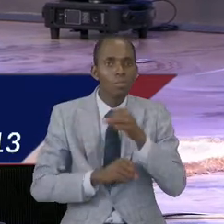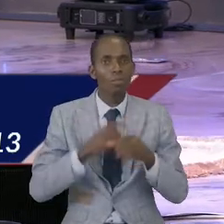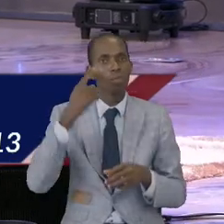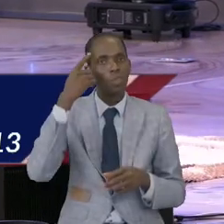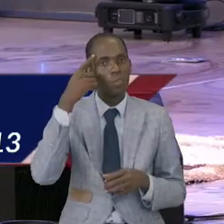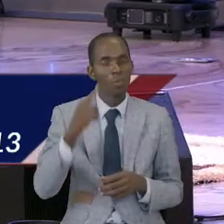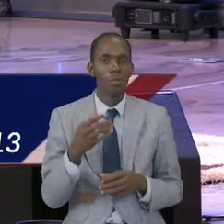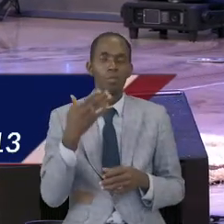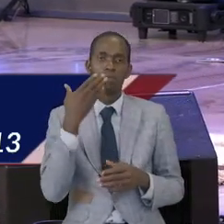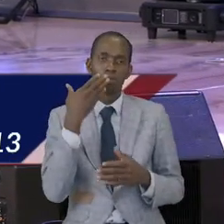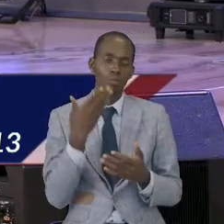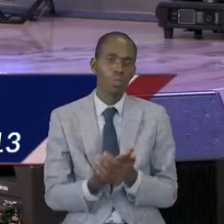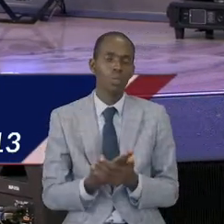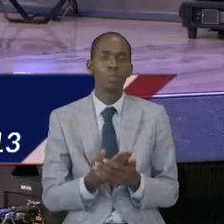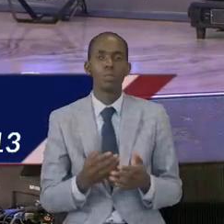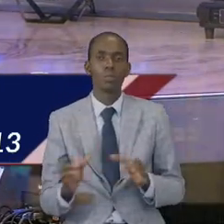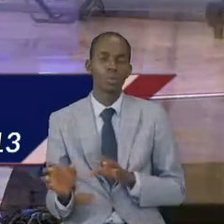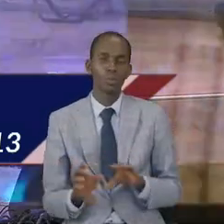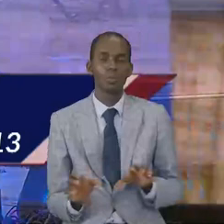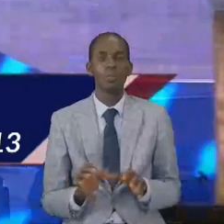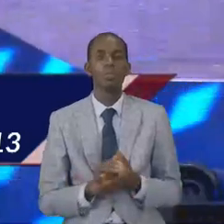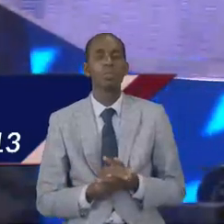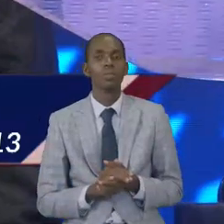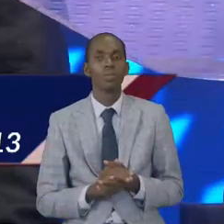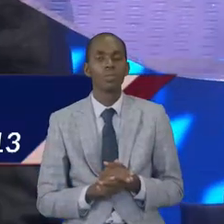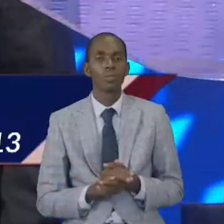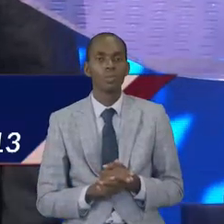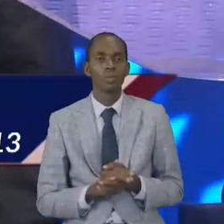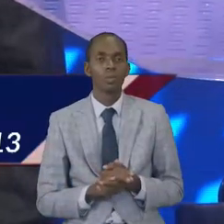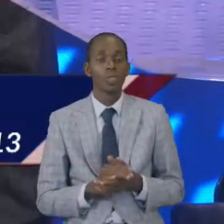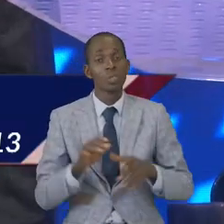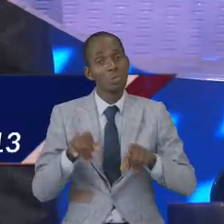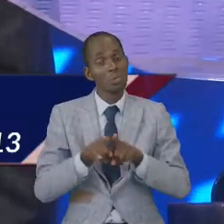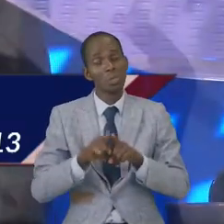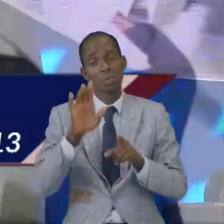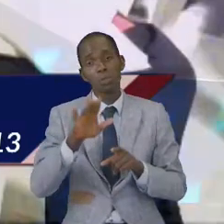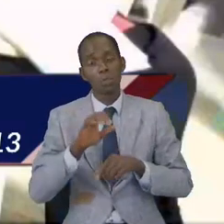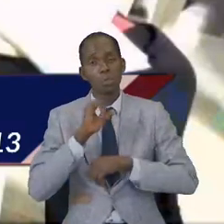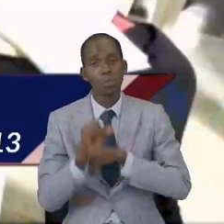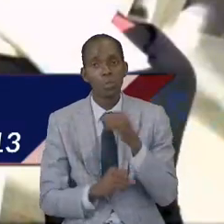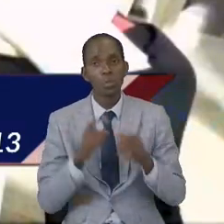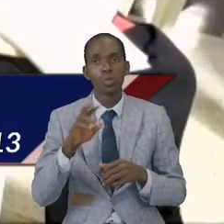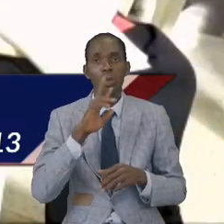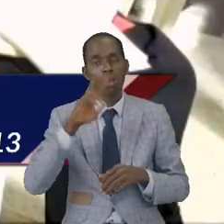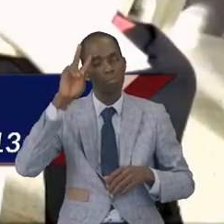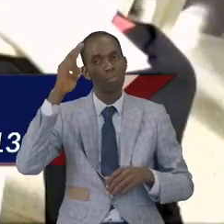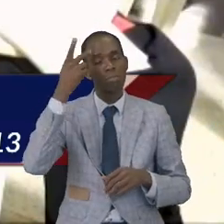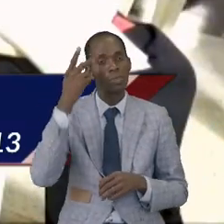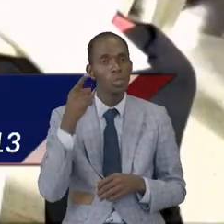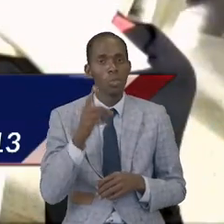well doing. Well doing. Even if you suffer, even if you're misunderstood, even if